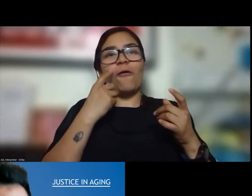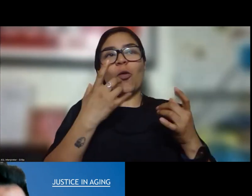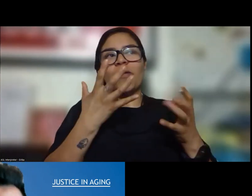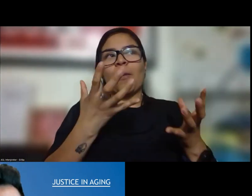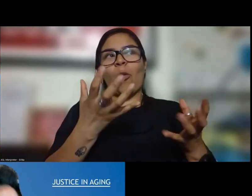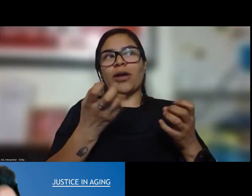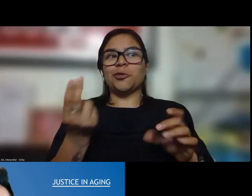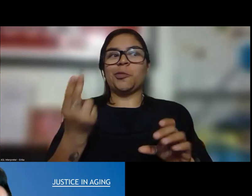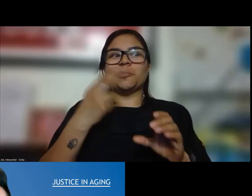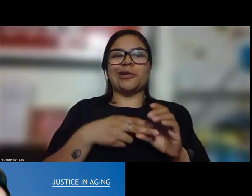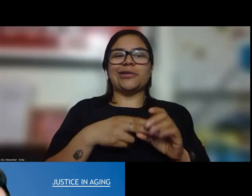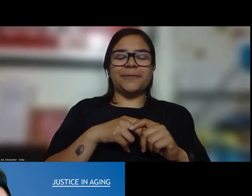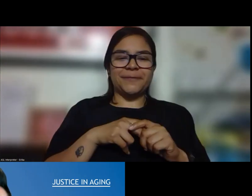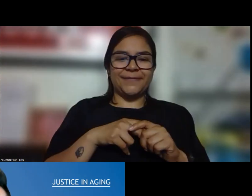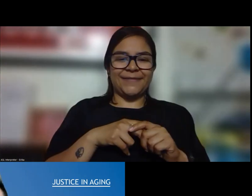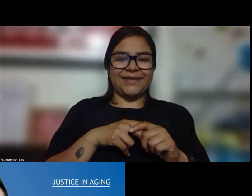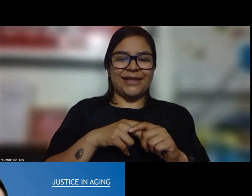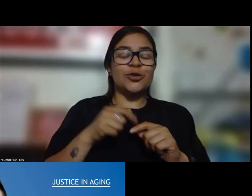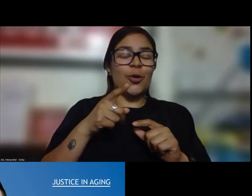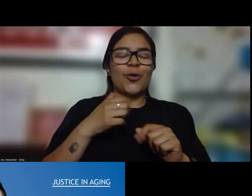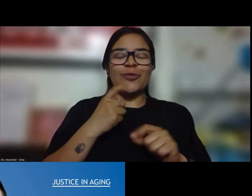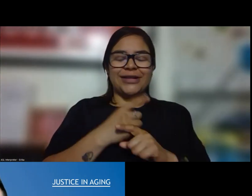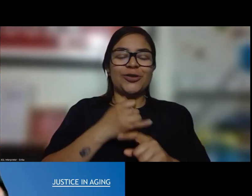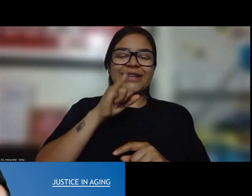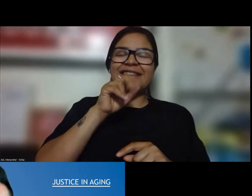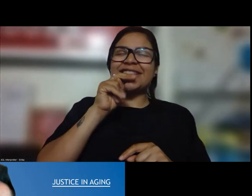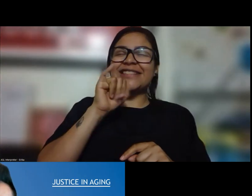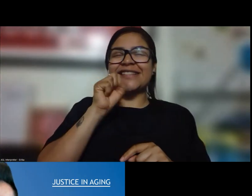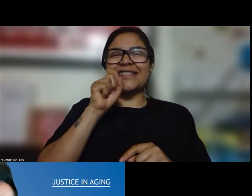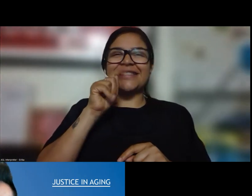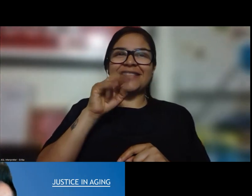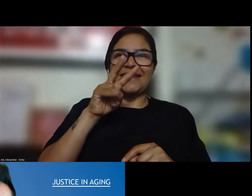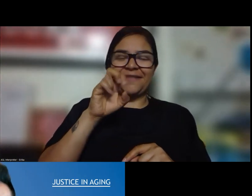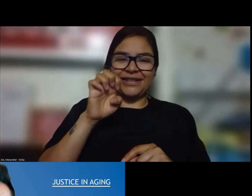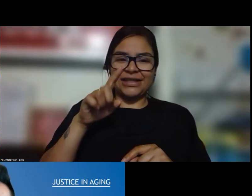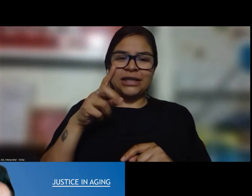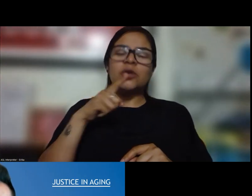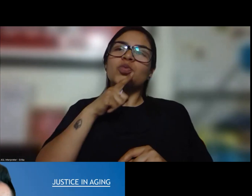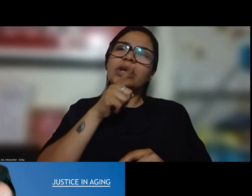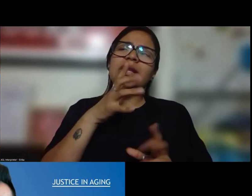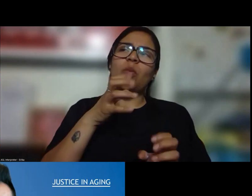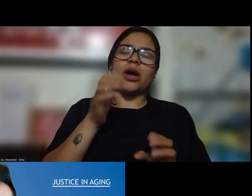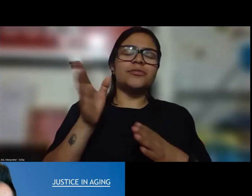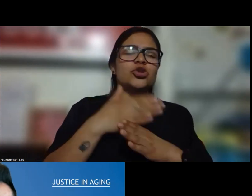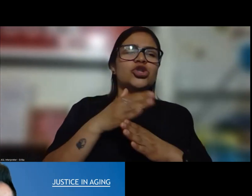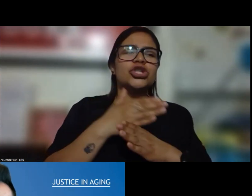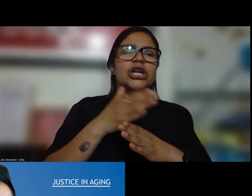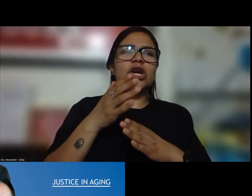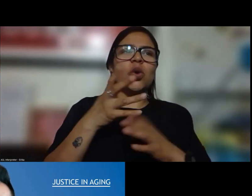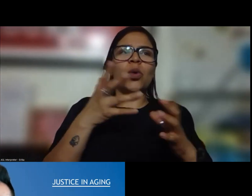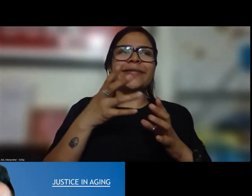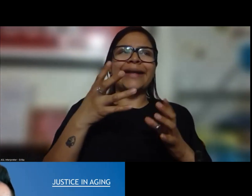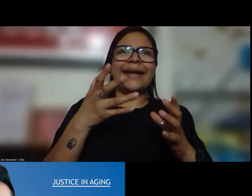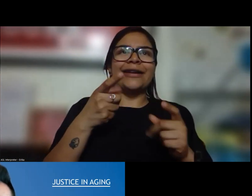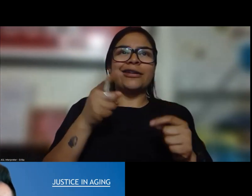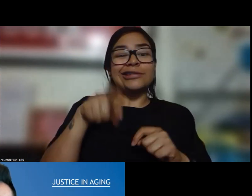So the incentives are really for them to just be able to share what are their identified needs.